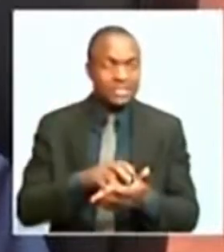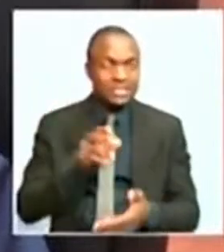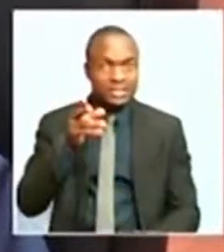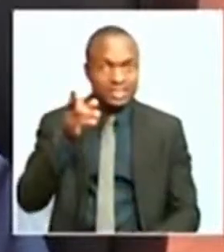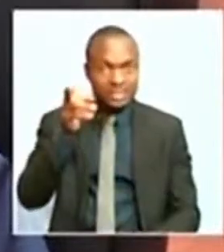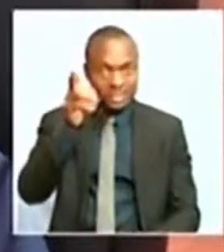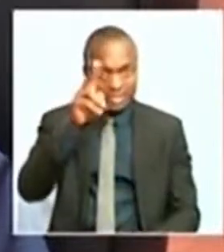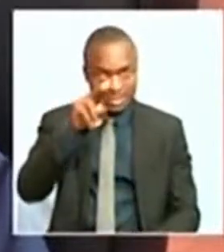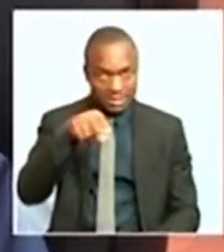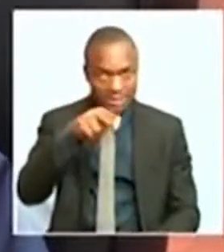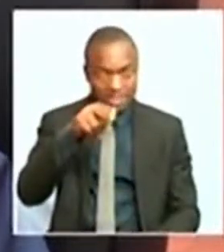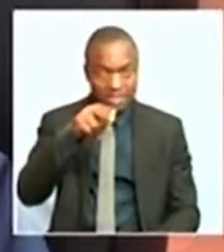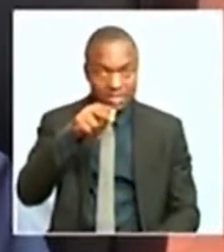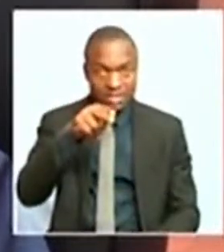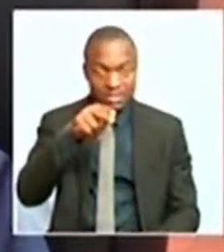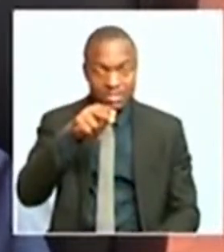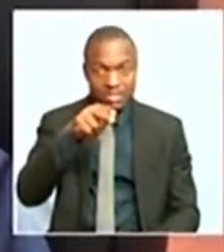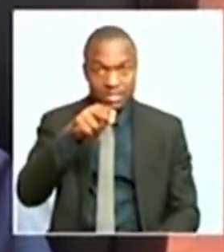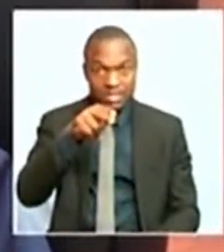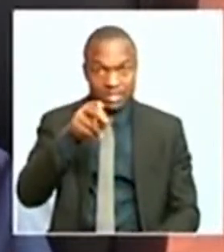euros for